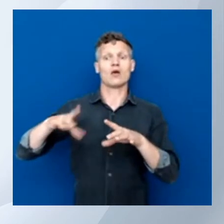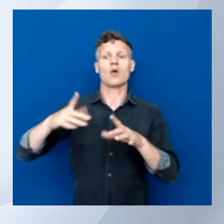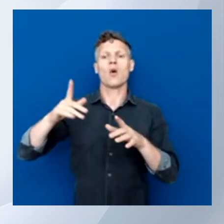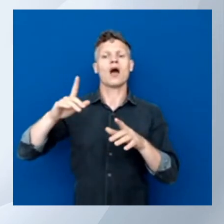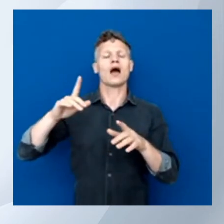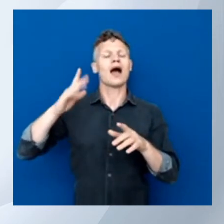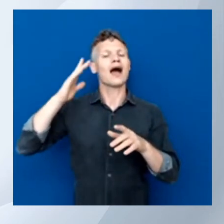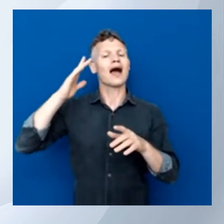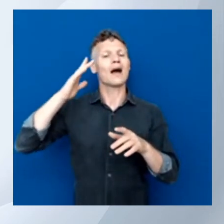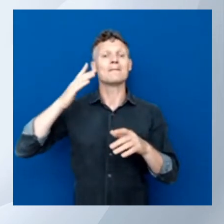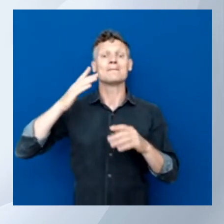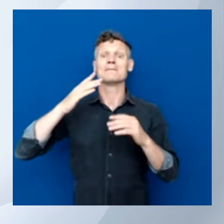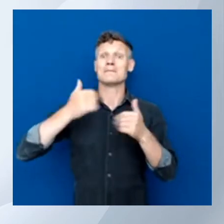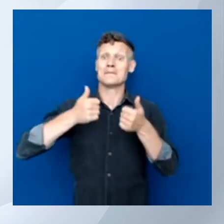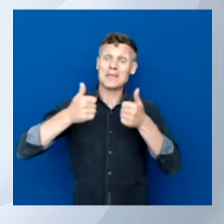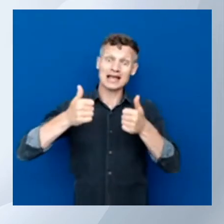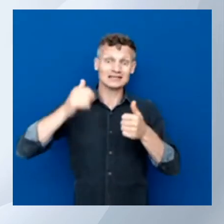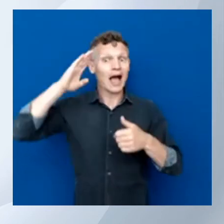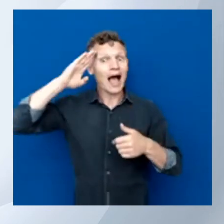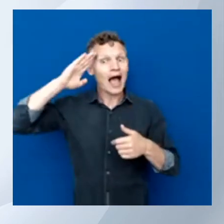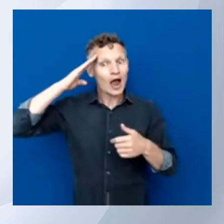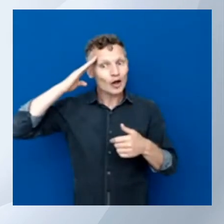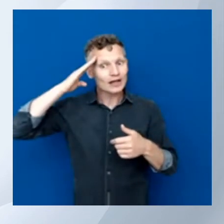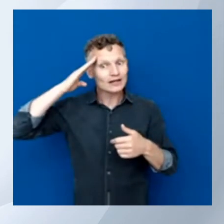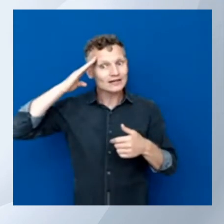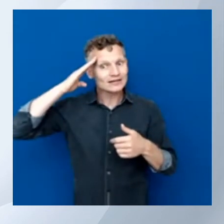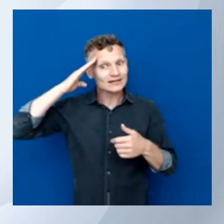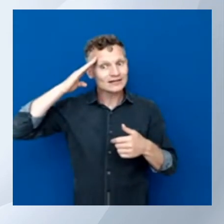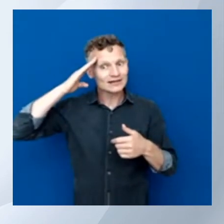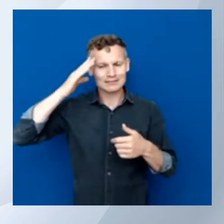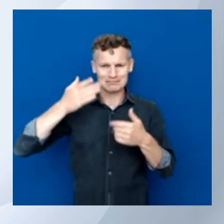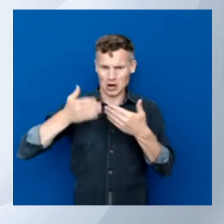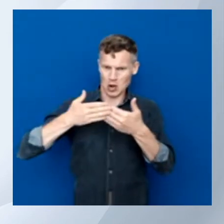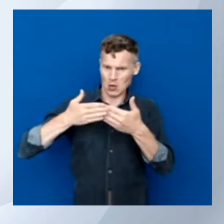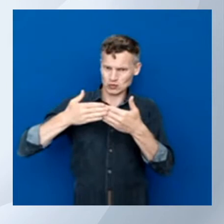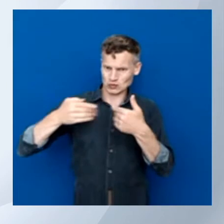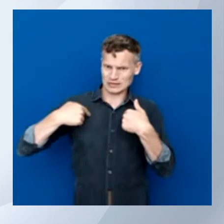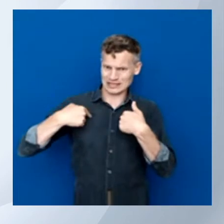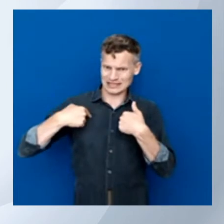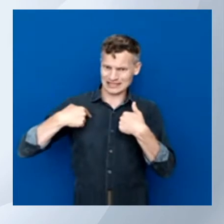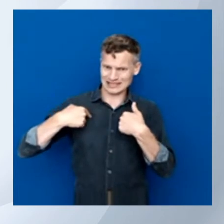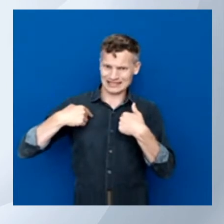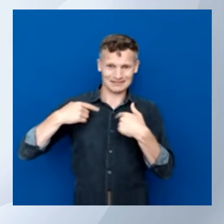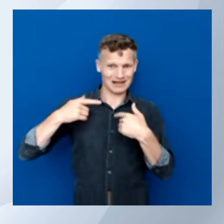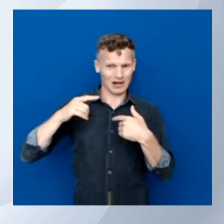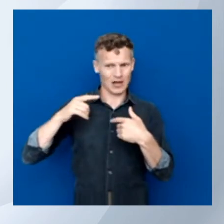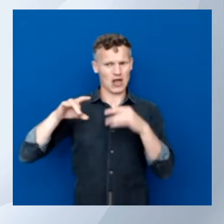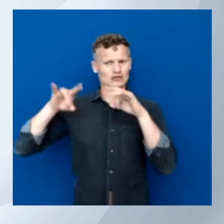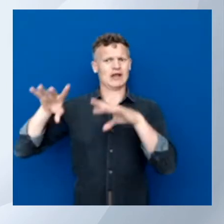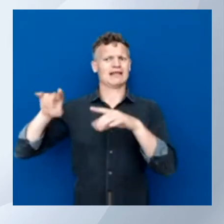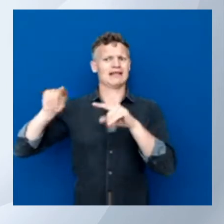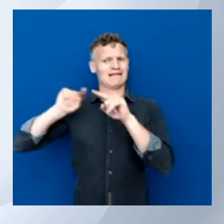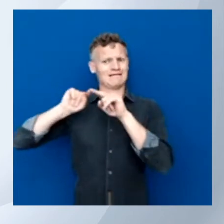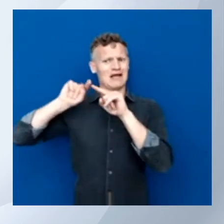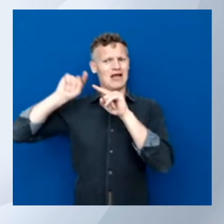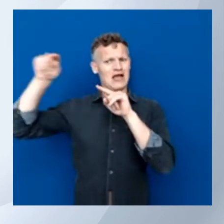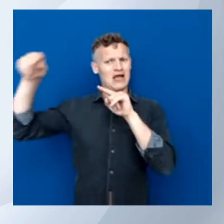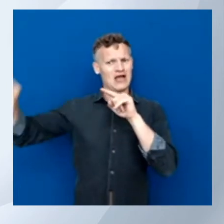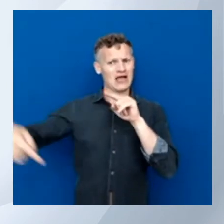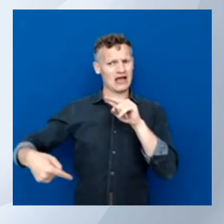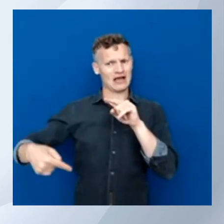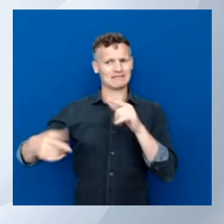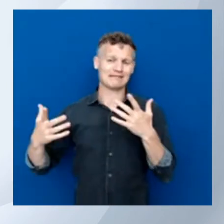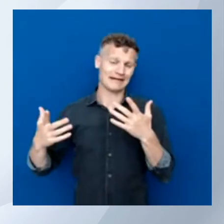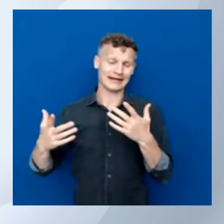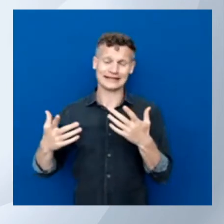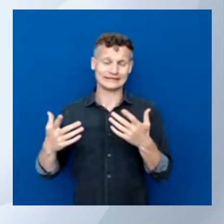data center being served. I just wanted to quickly also show some of the flexibility at which you could use Front Door. So perhaps